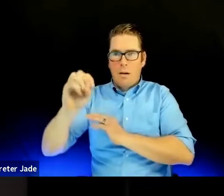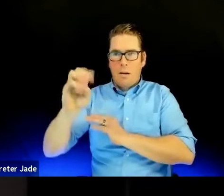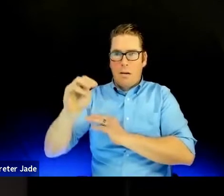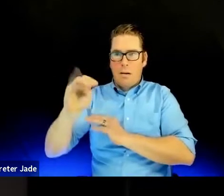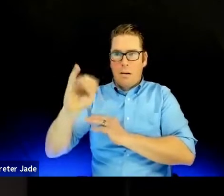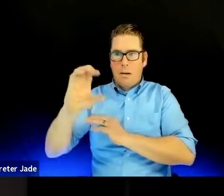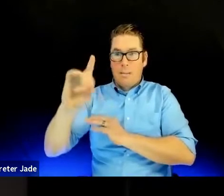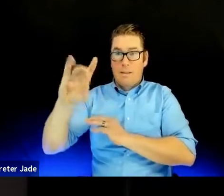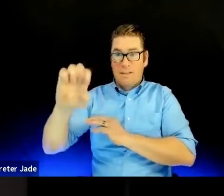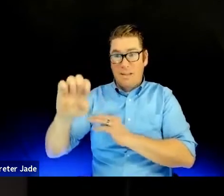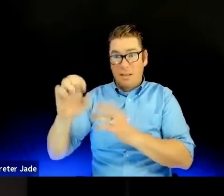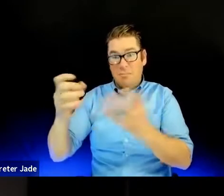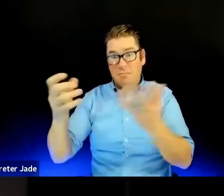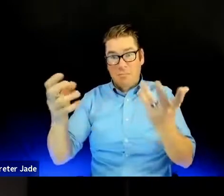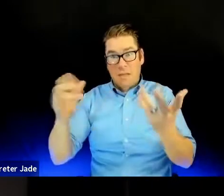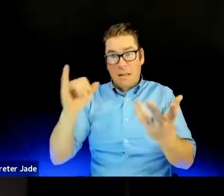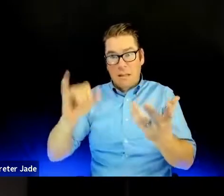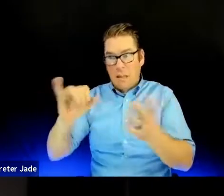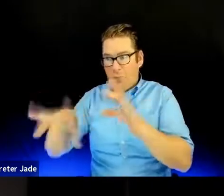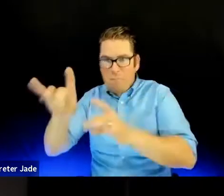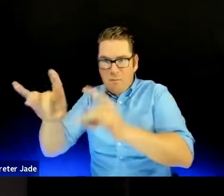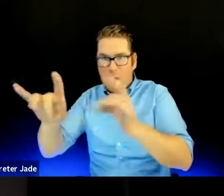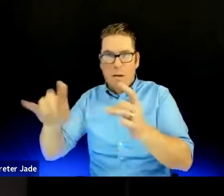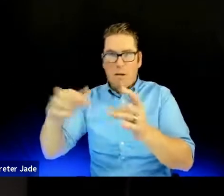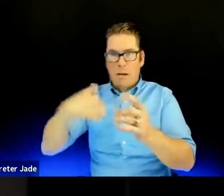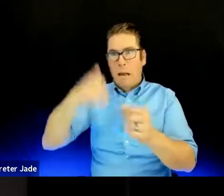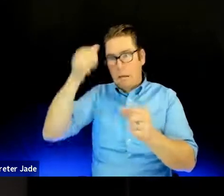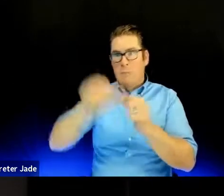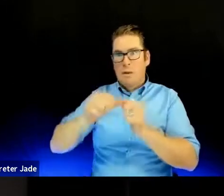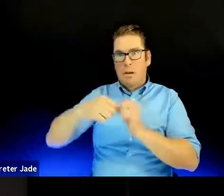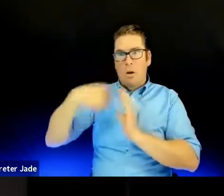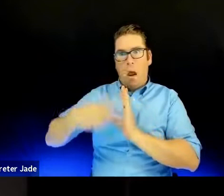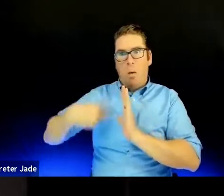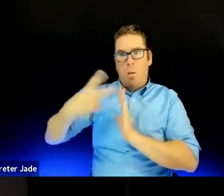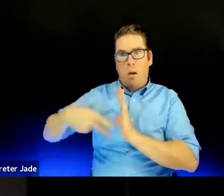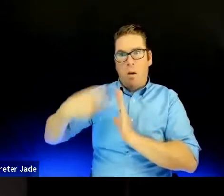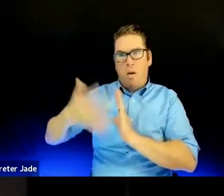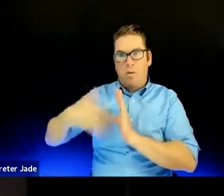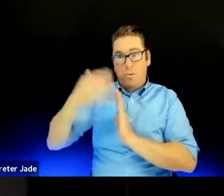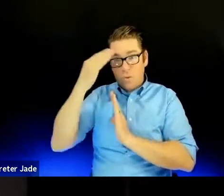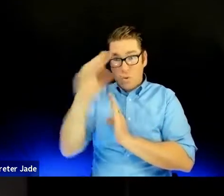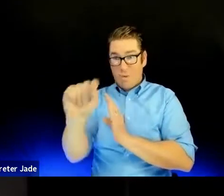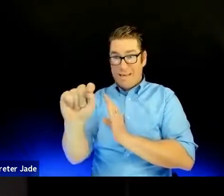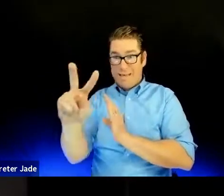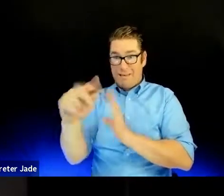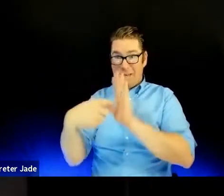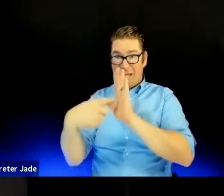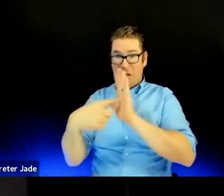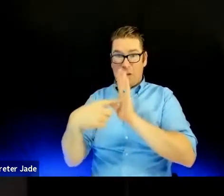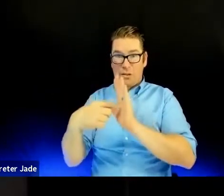I remember working homicide, the hours were long. You know, it's like that 48-hour show where you get called out.